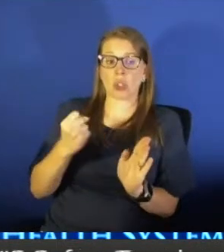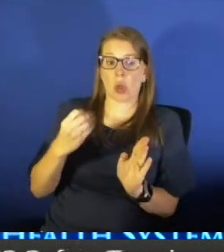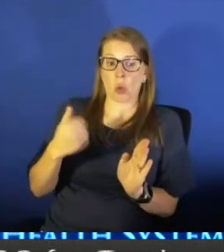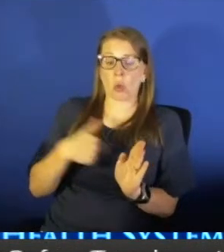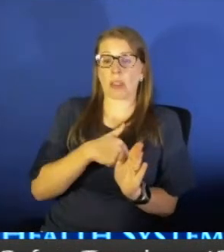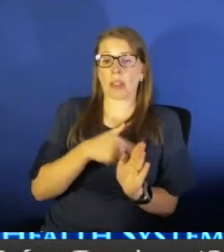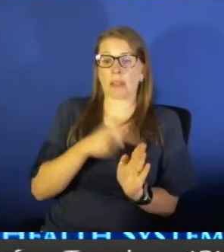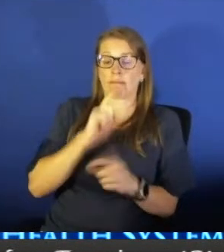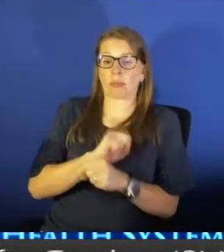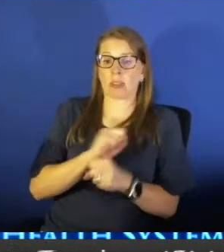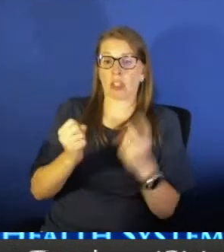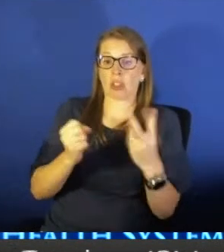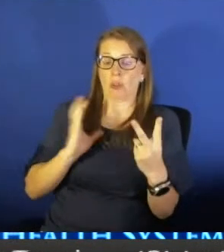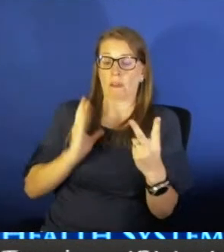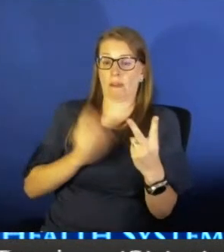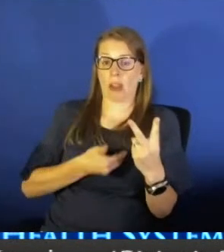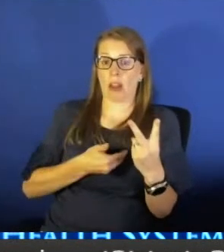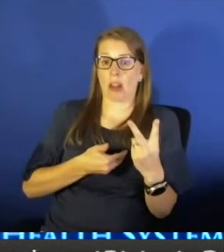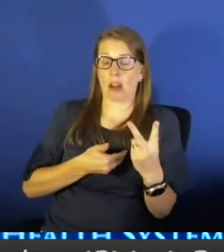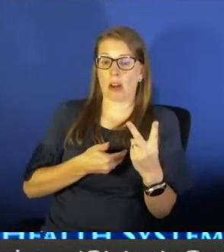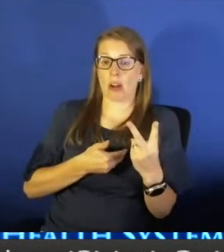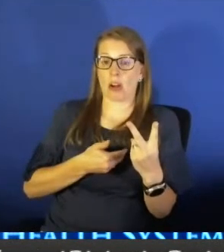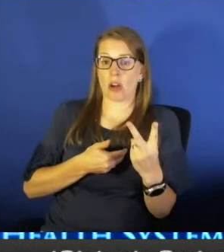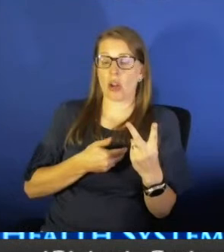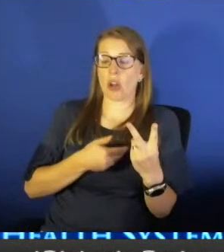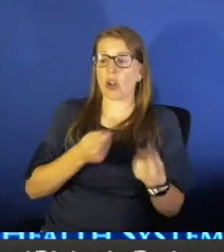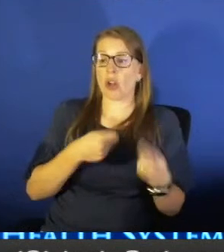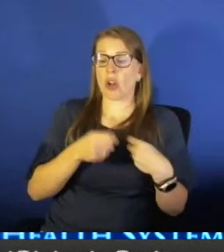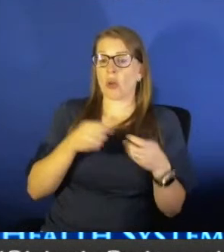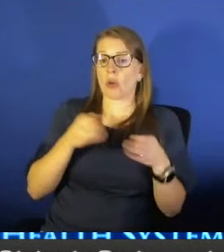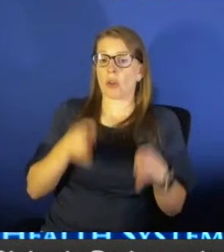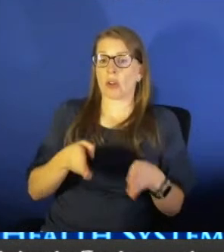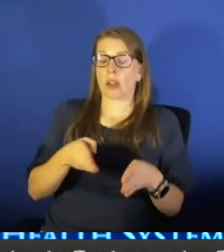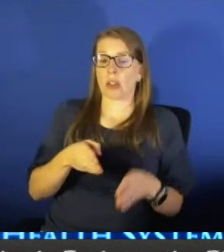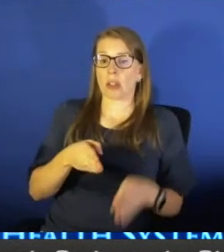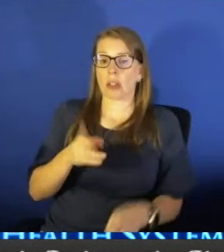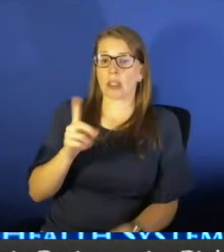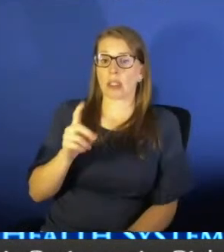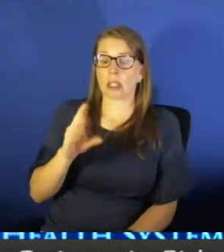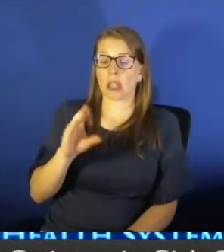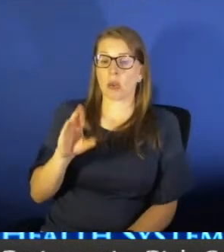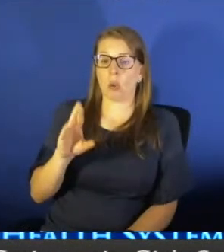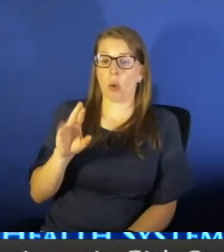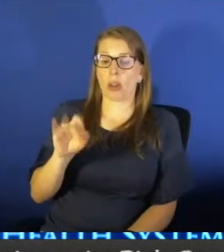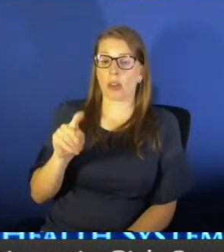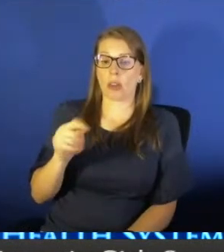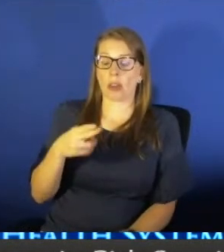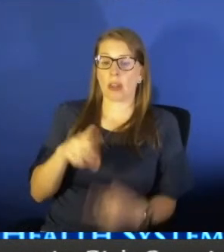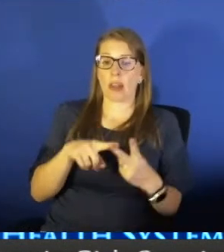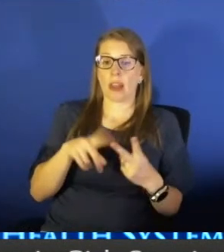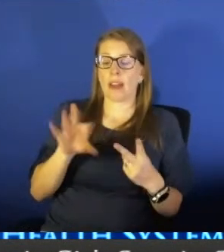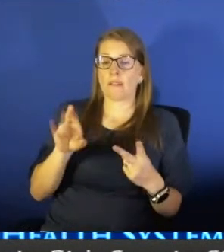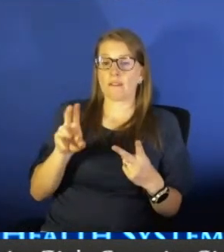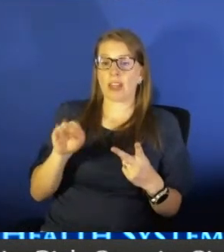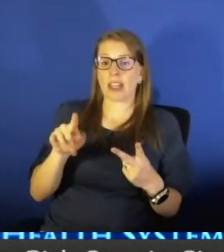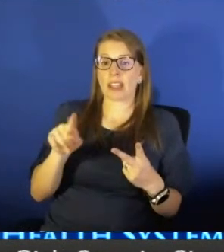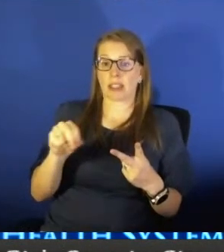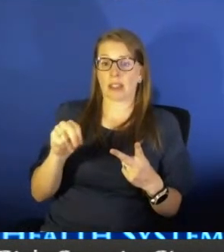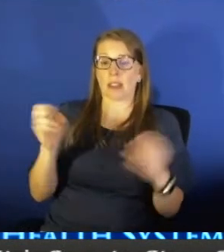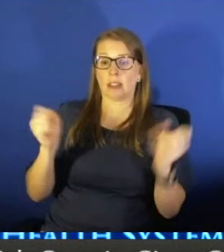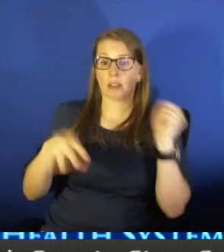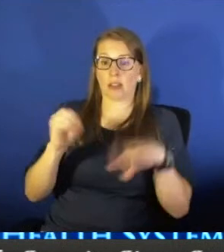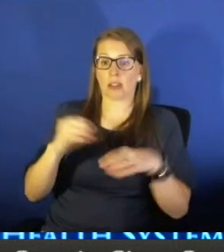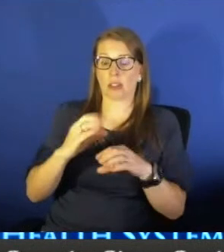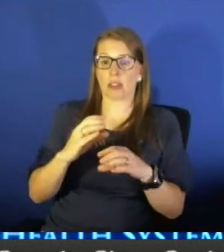2 of our perfusionists, Doug Korth and Jason Fenton. We basically loaded up my truck and took some supplies over to North